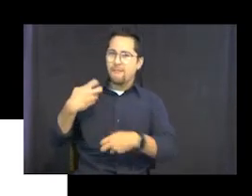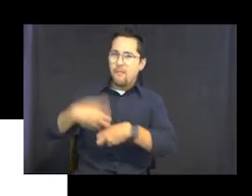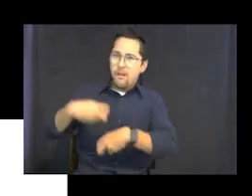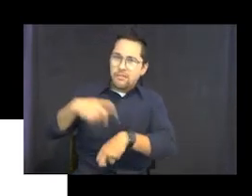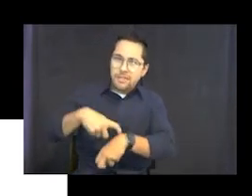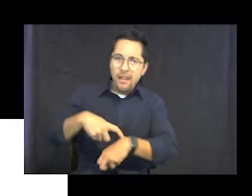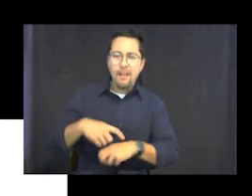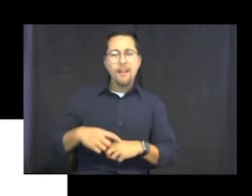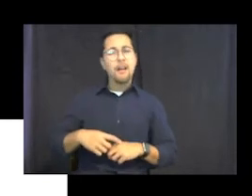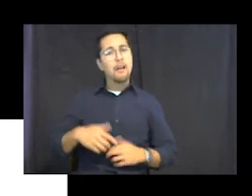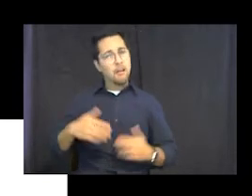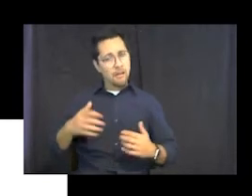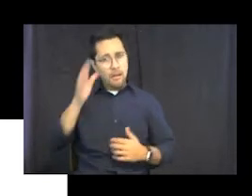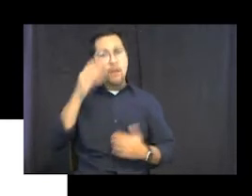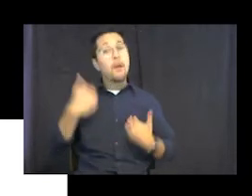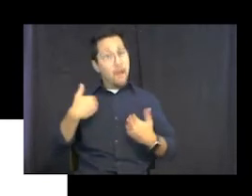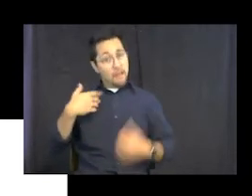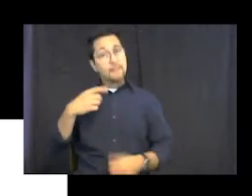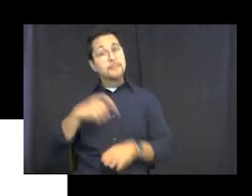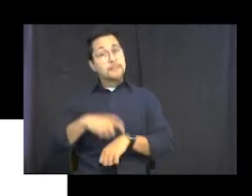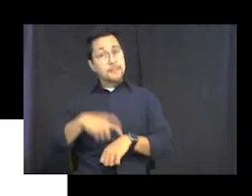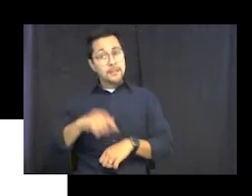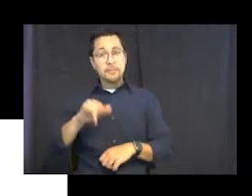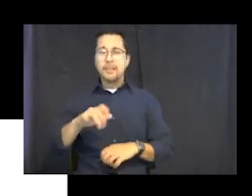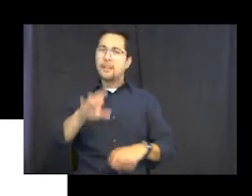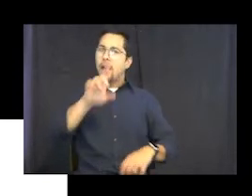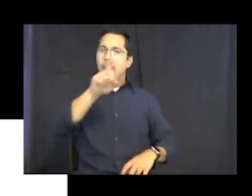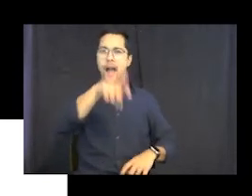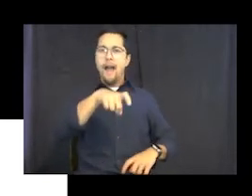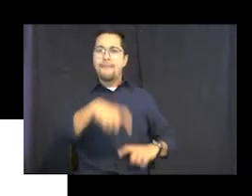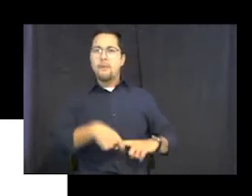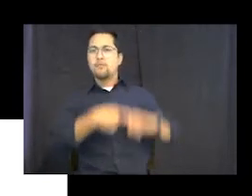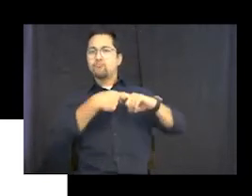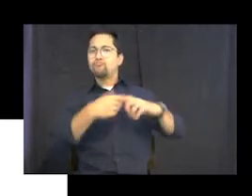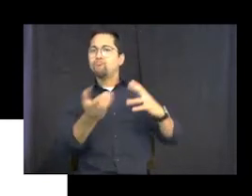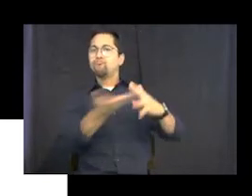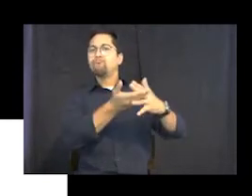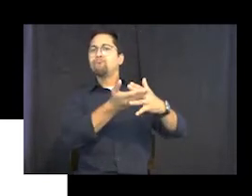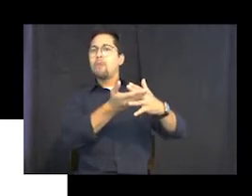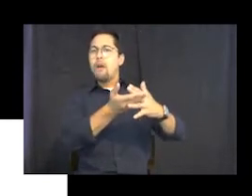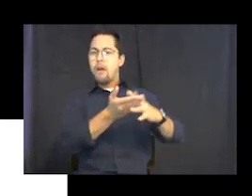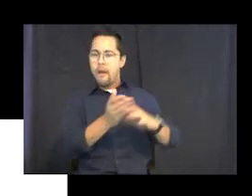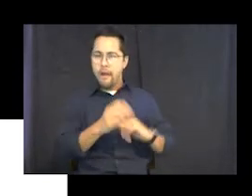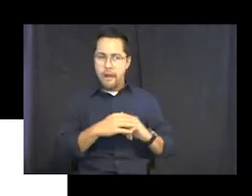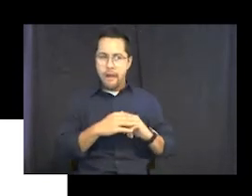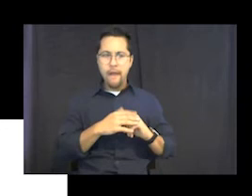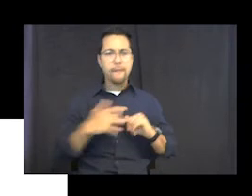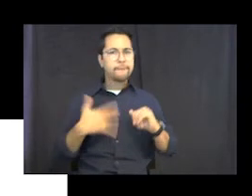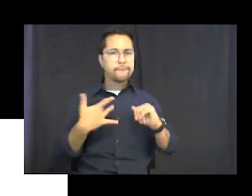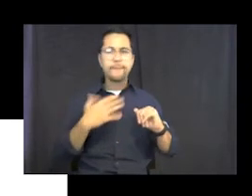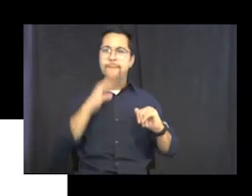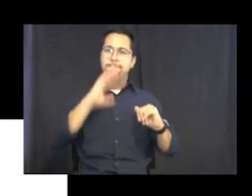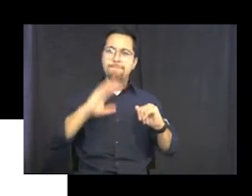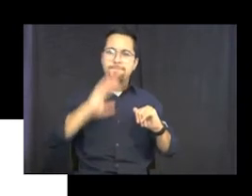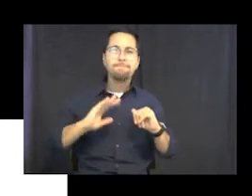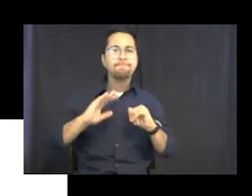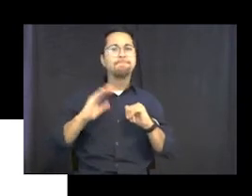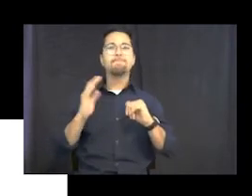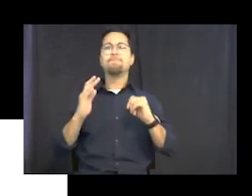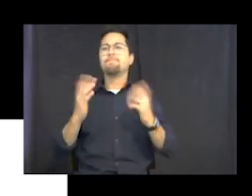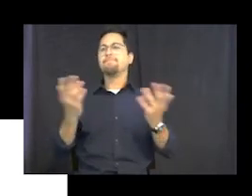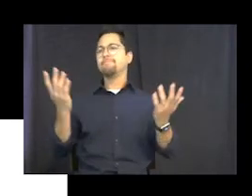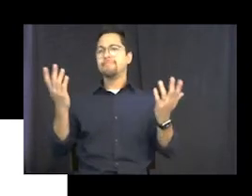moments of the, taking a break and just some frustration, or